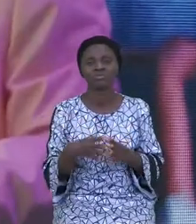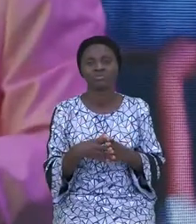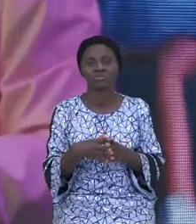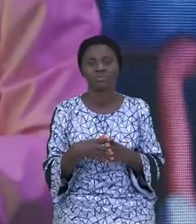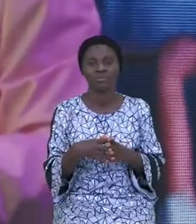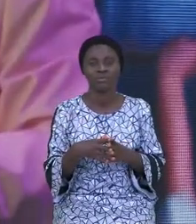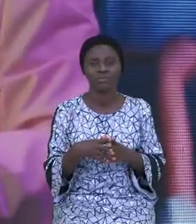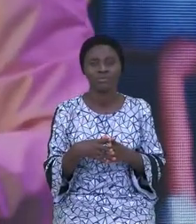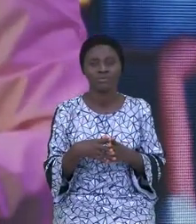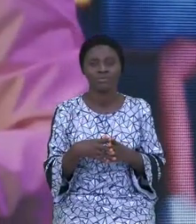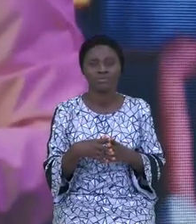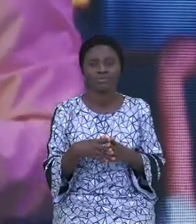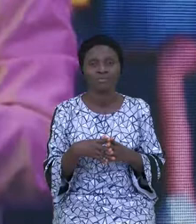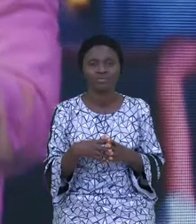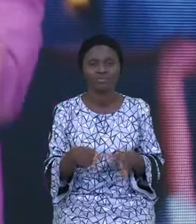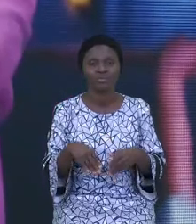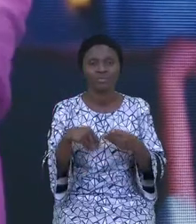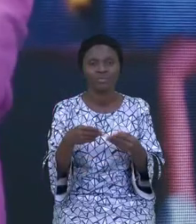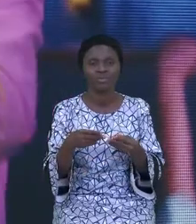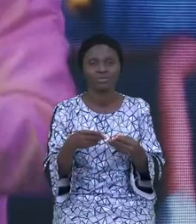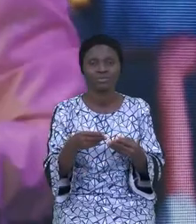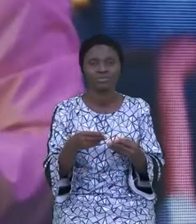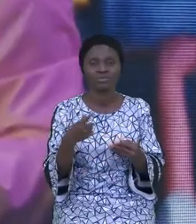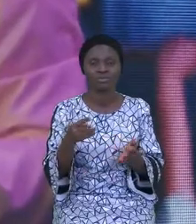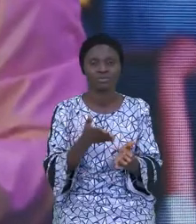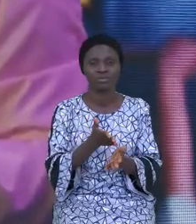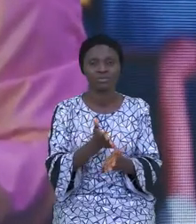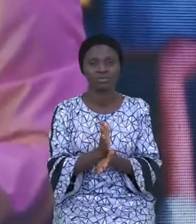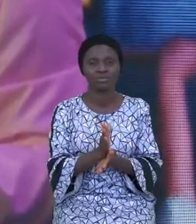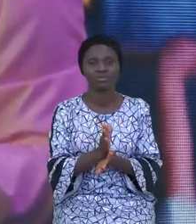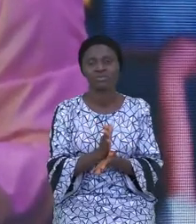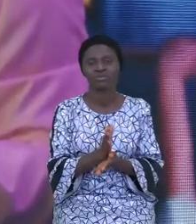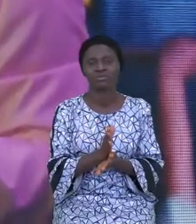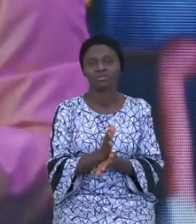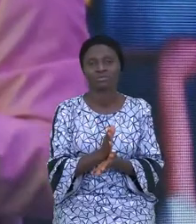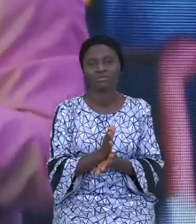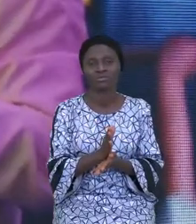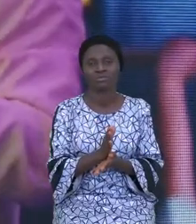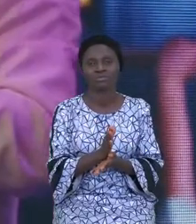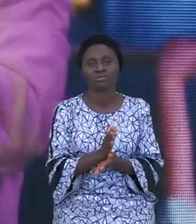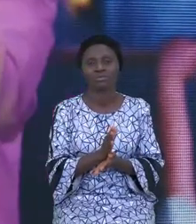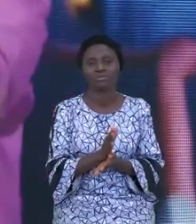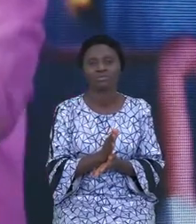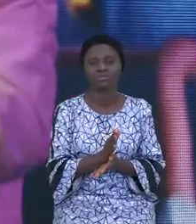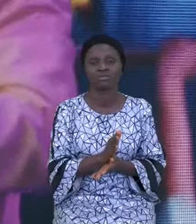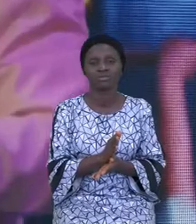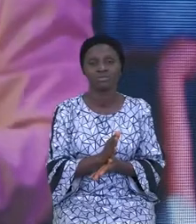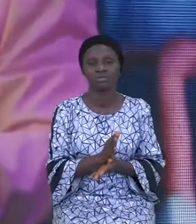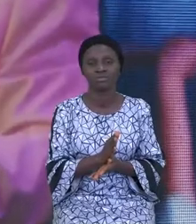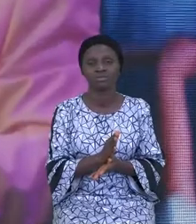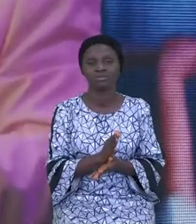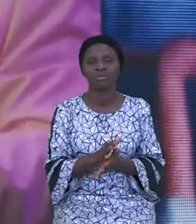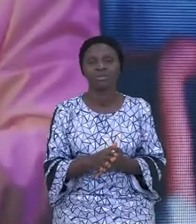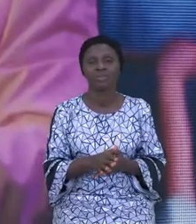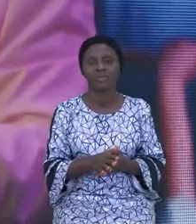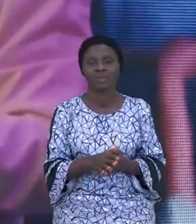all, is having it. Give us that, your phone number. Through that, we can send messages to